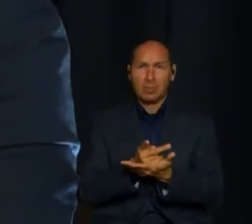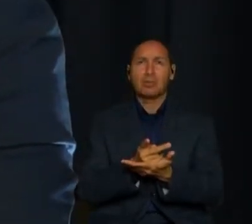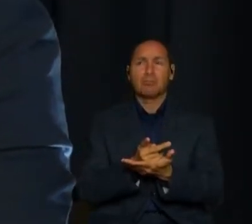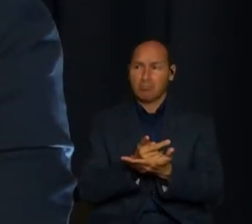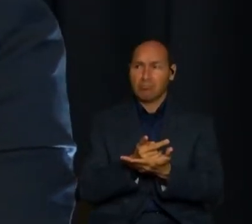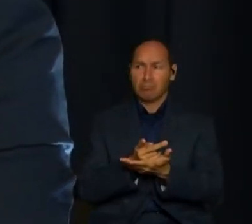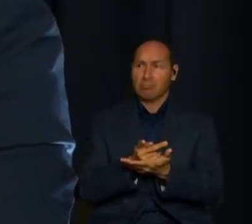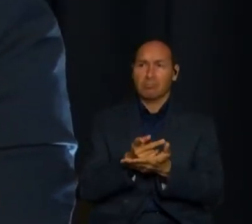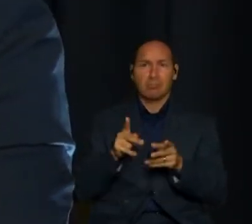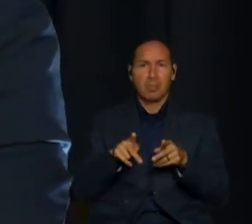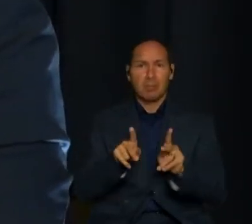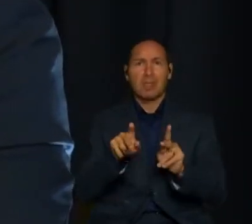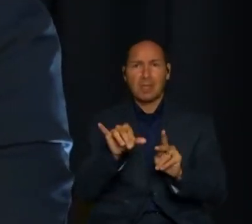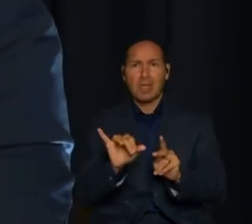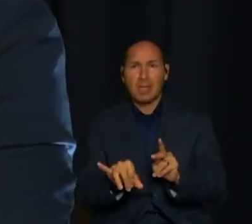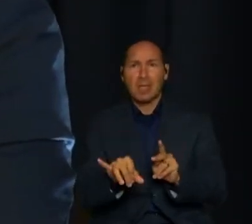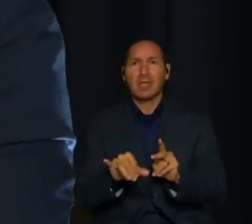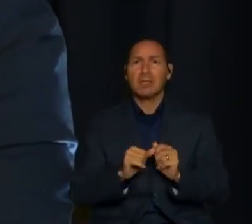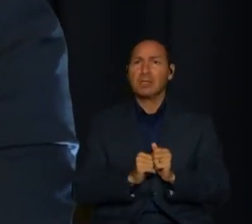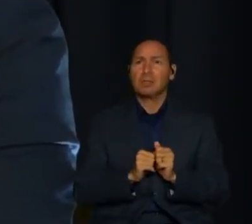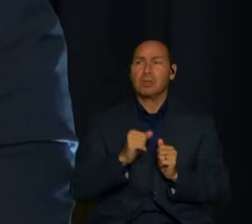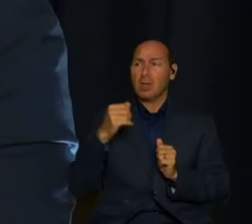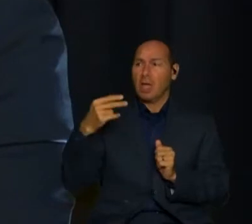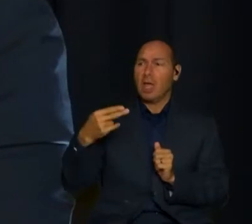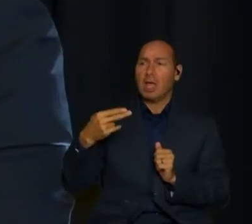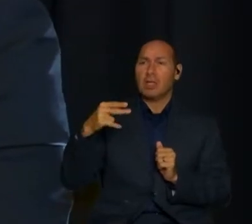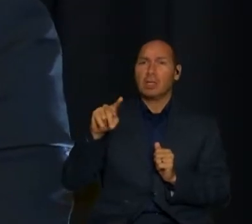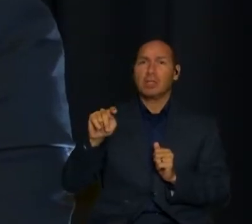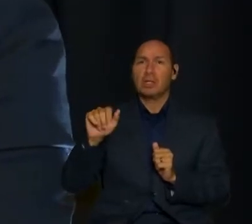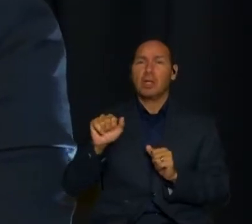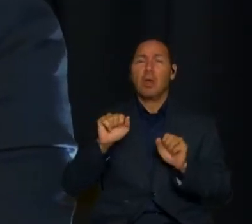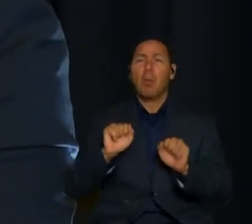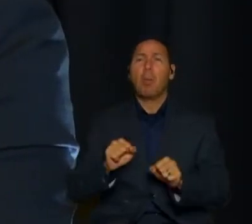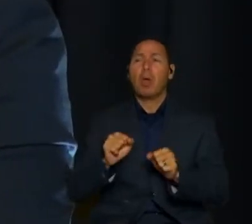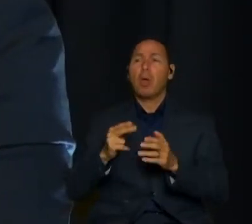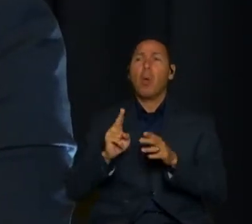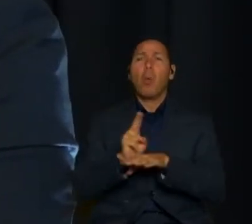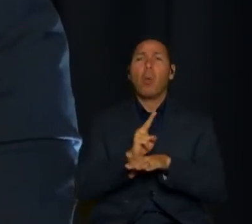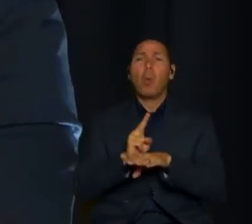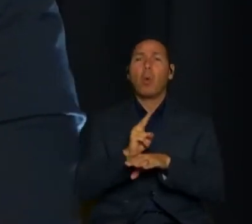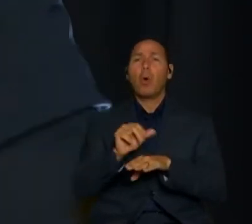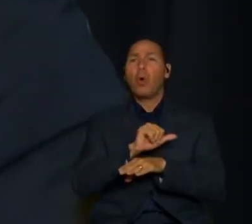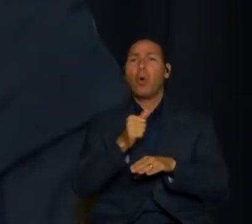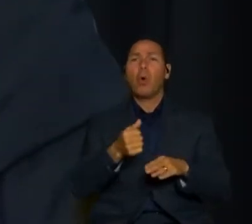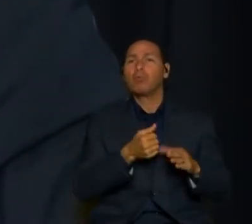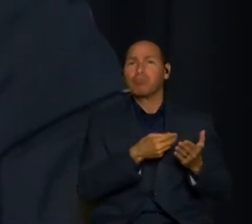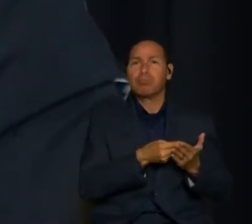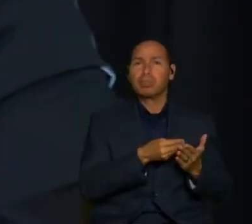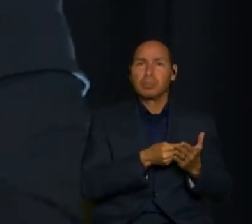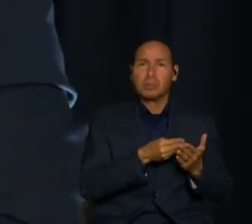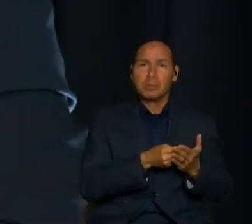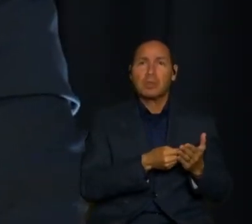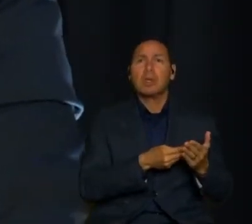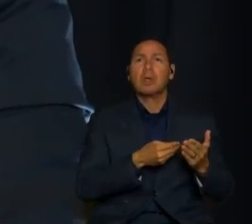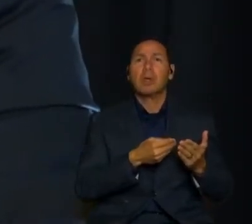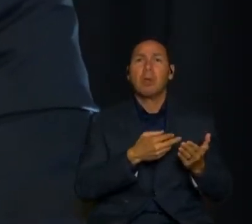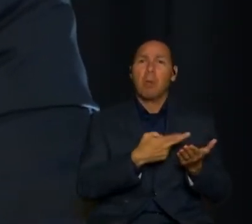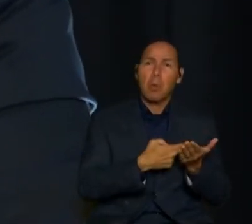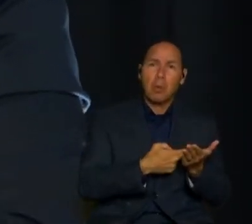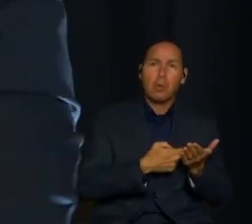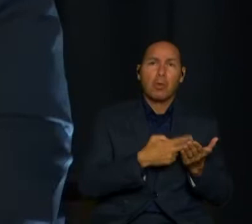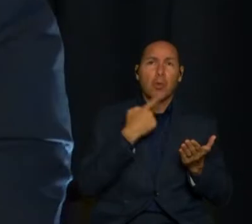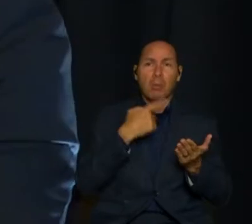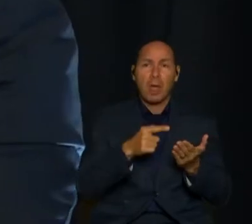that by allowing HTA to dedicate additional resources to ensuring Puerto Rico's roads and highways